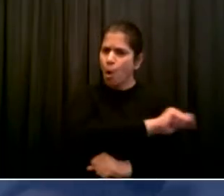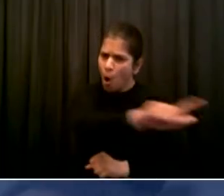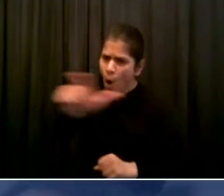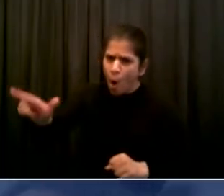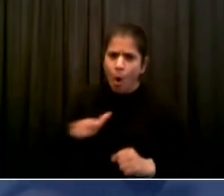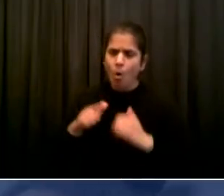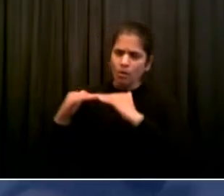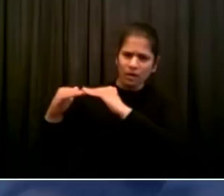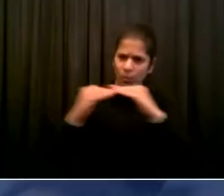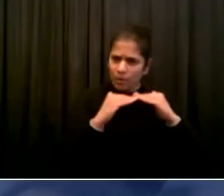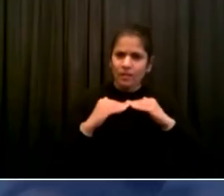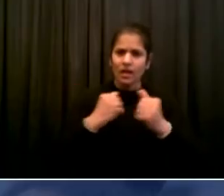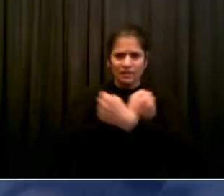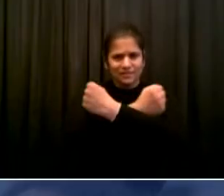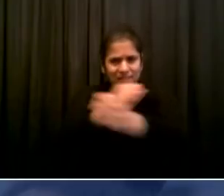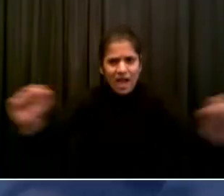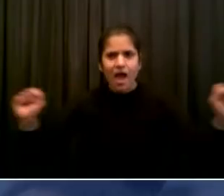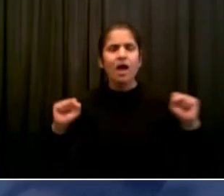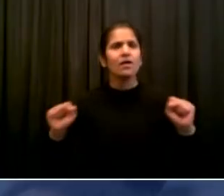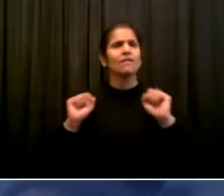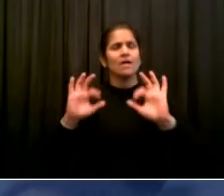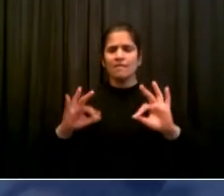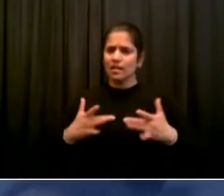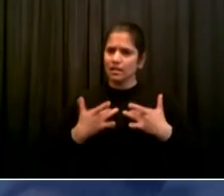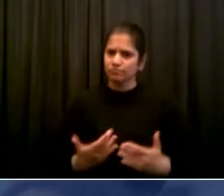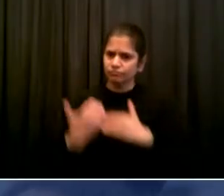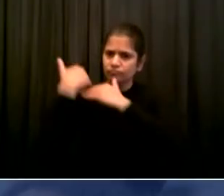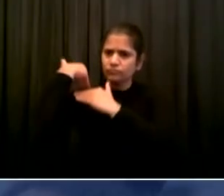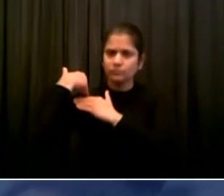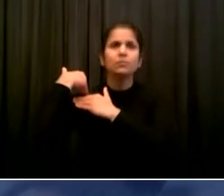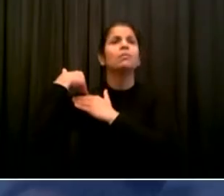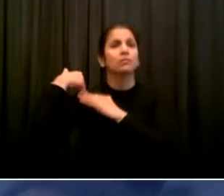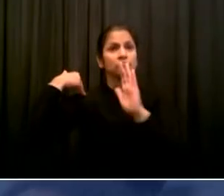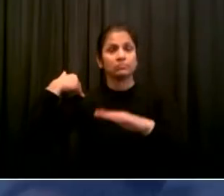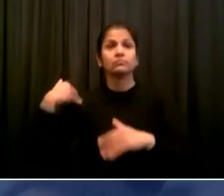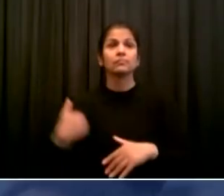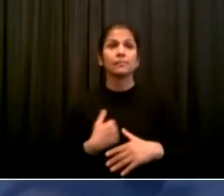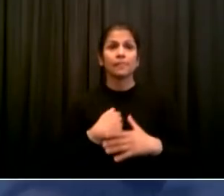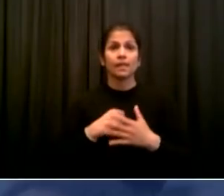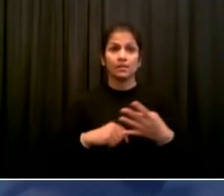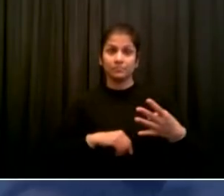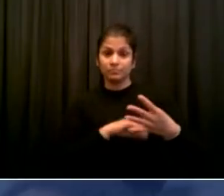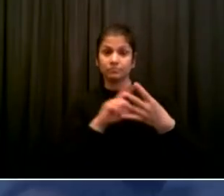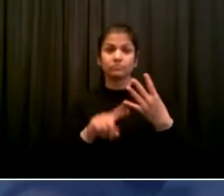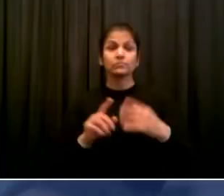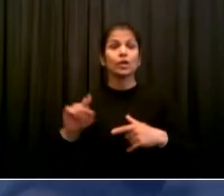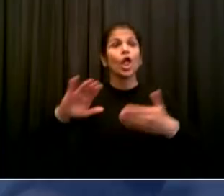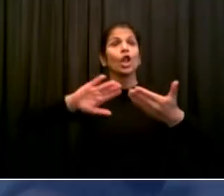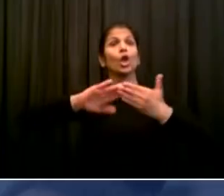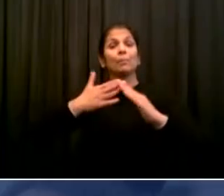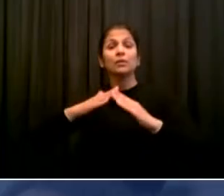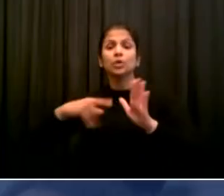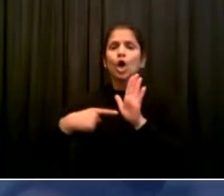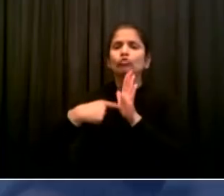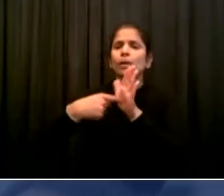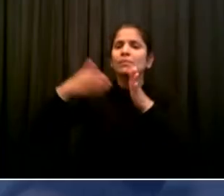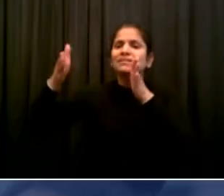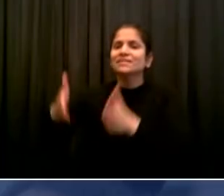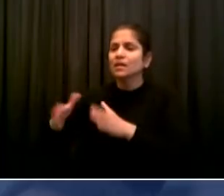accountability. Number 4, community representation and partnership. This is what neighborhood policing is all about, but we have more to